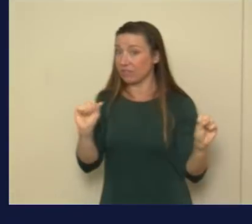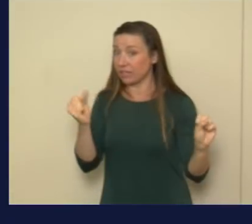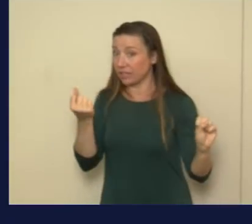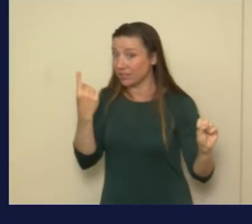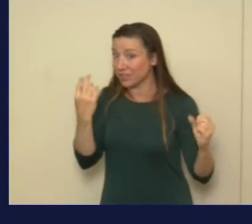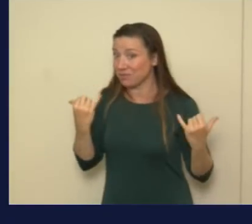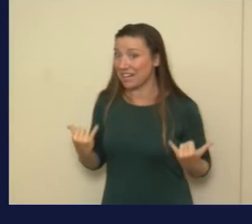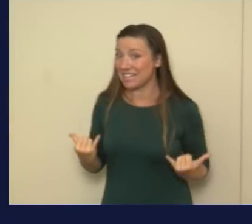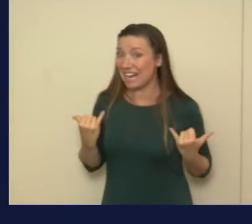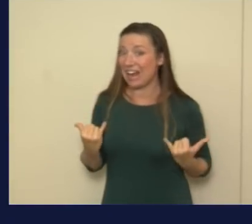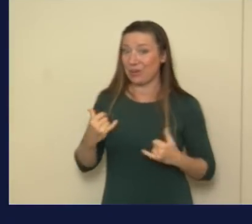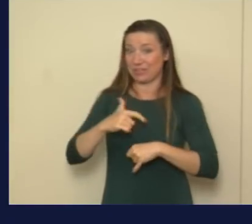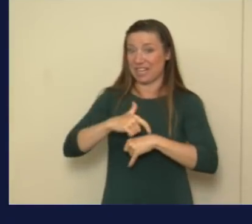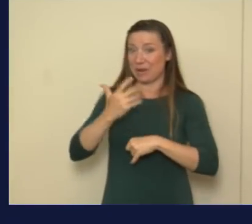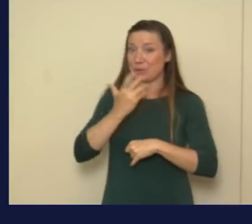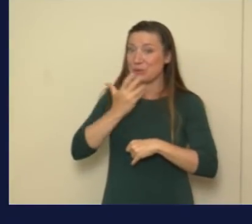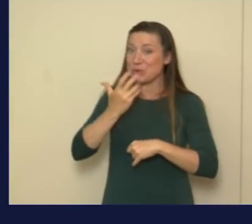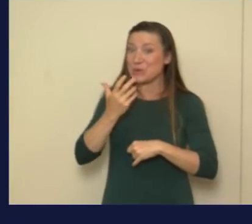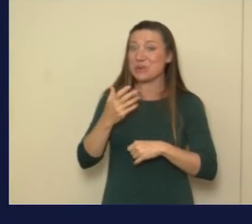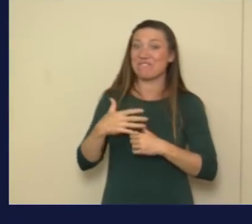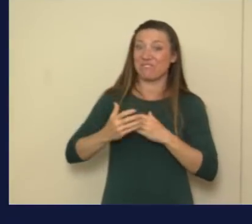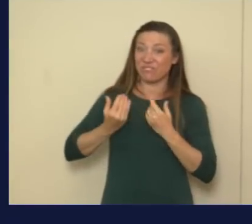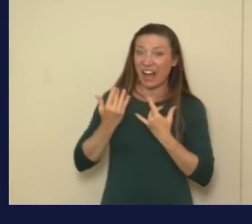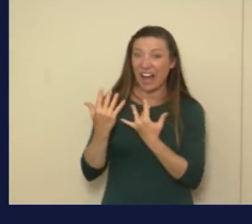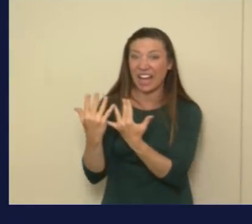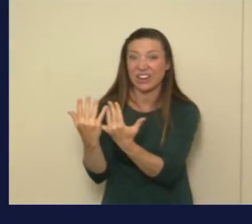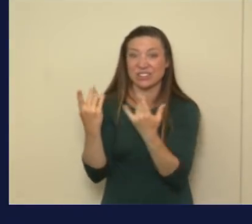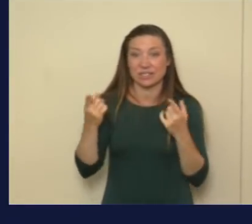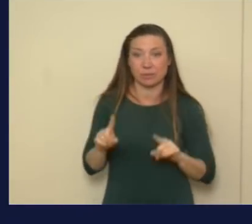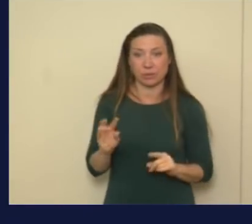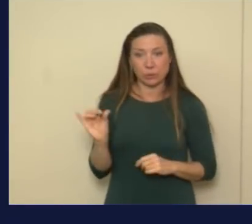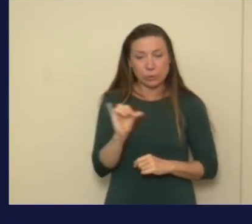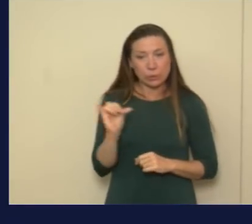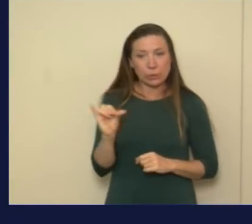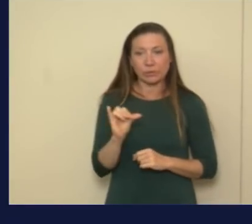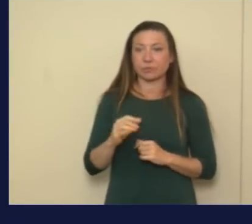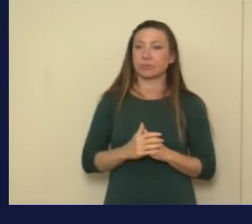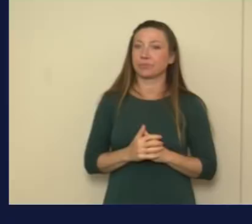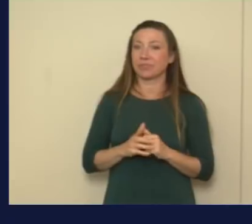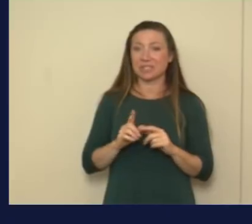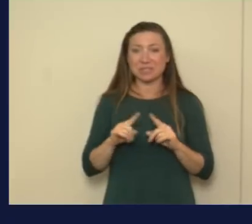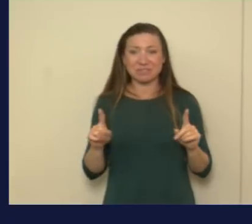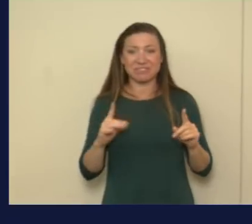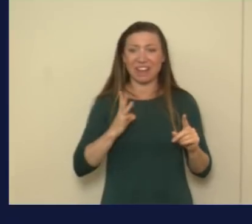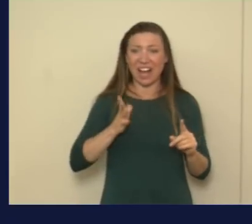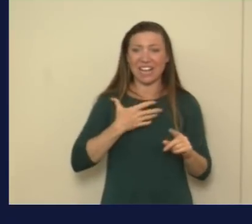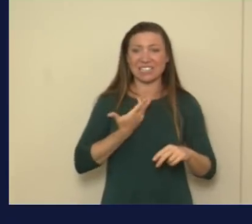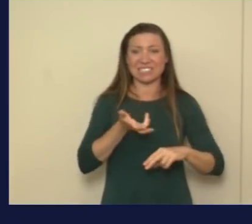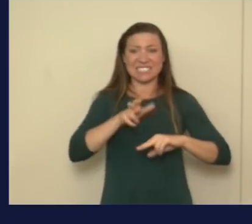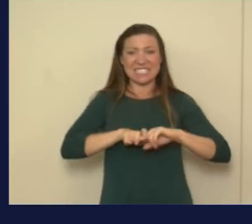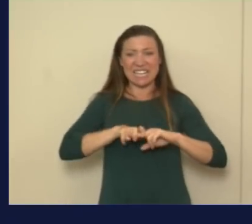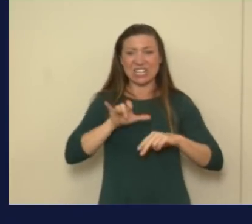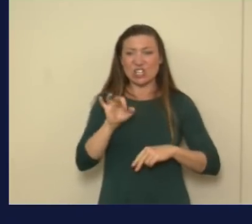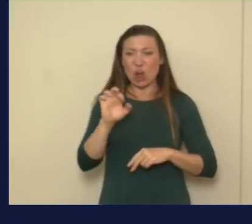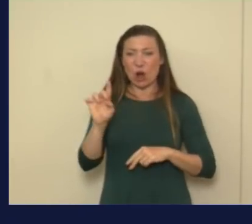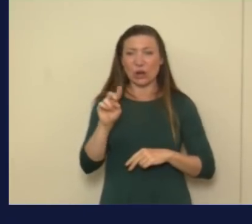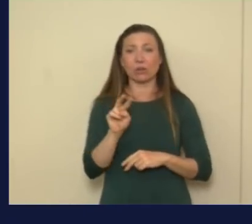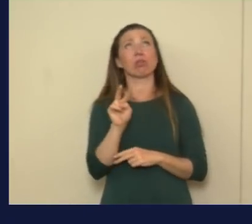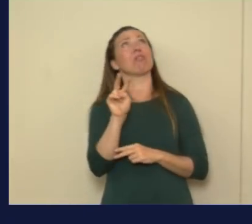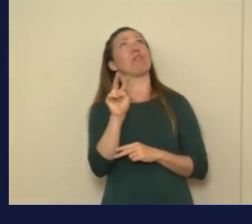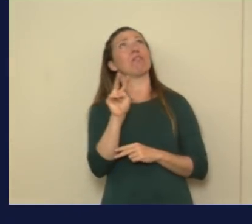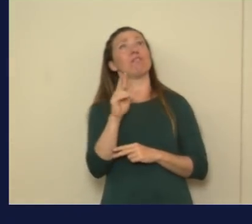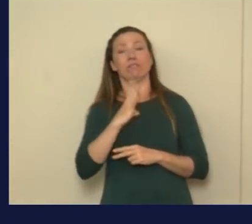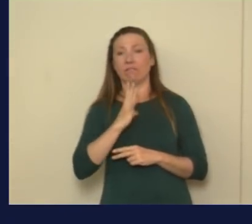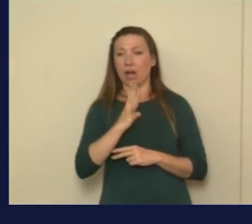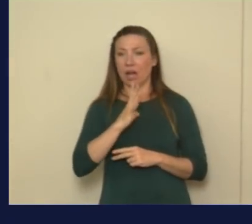your backyard. Do not have a large family gathering. You look at the data, including in New Mexico, family